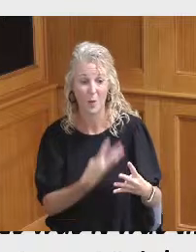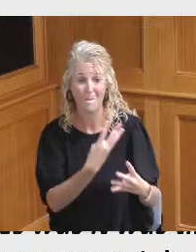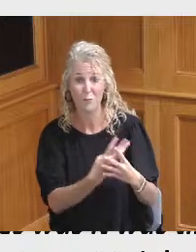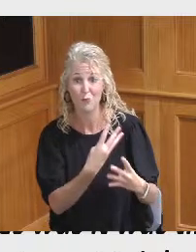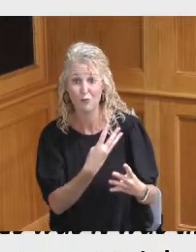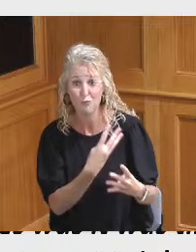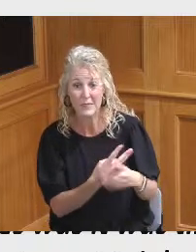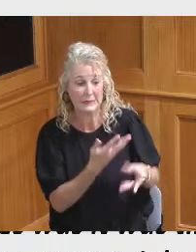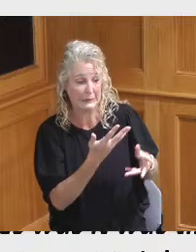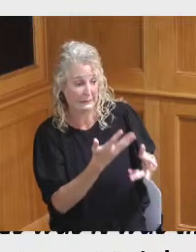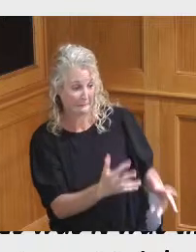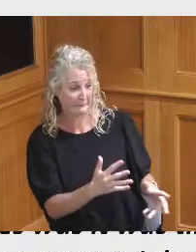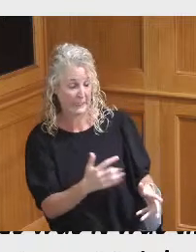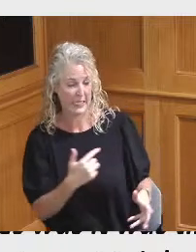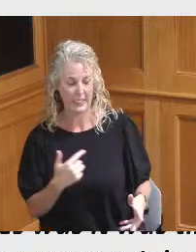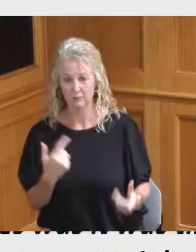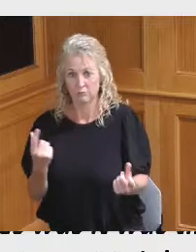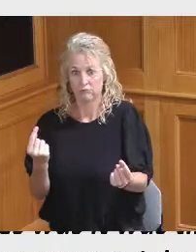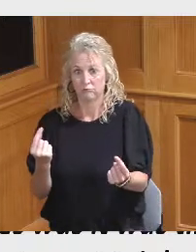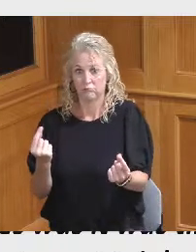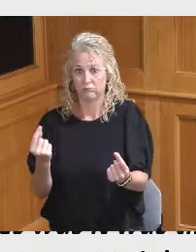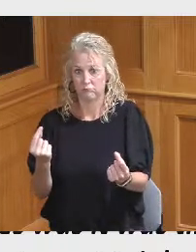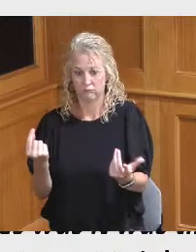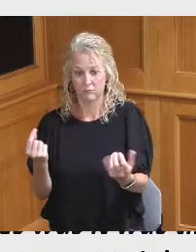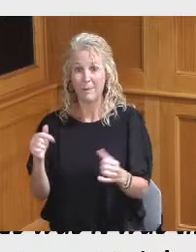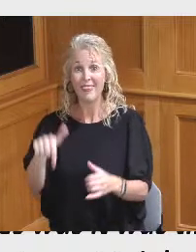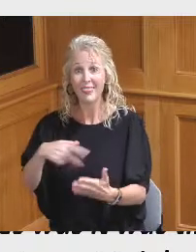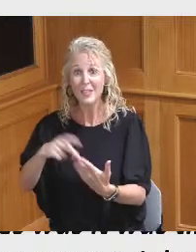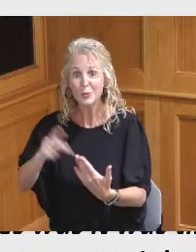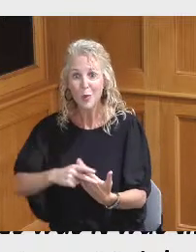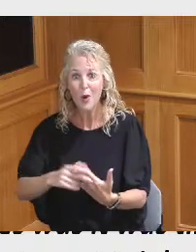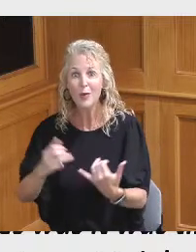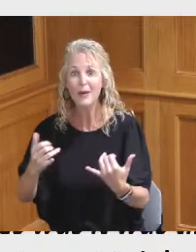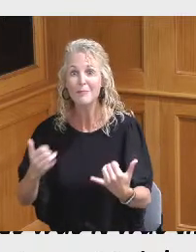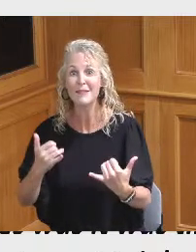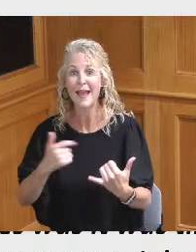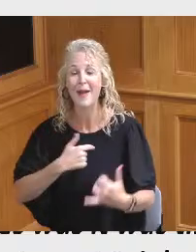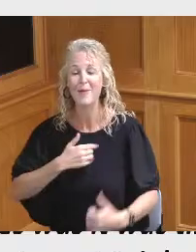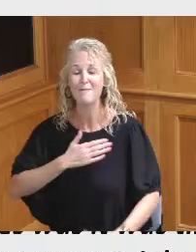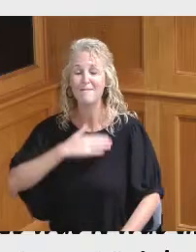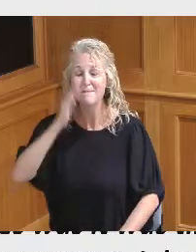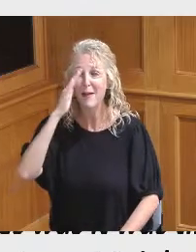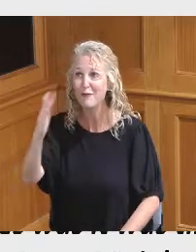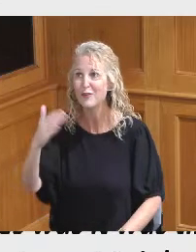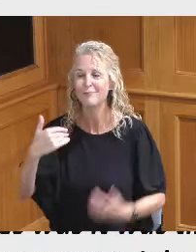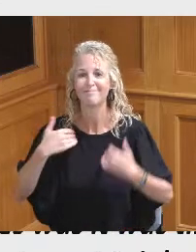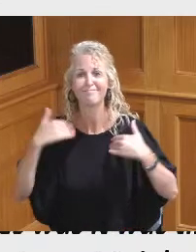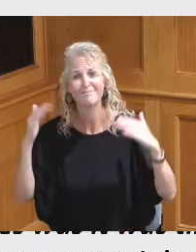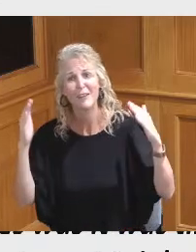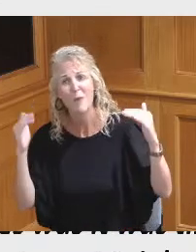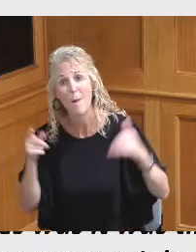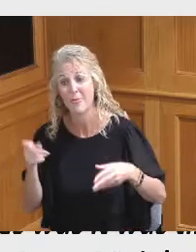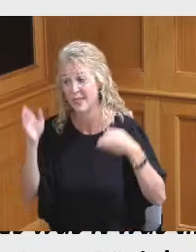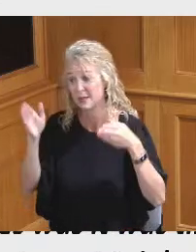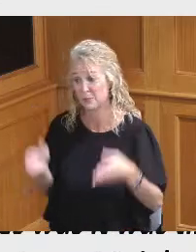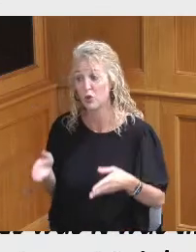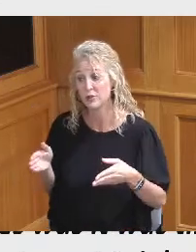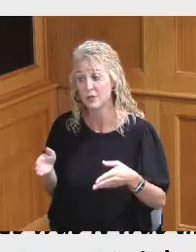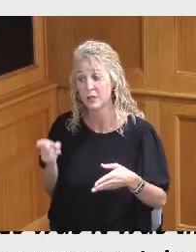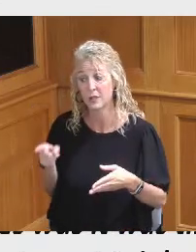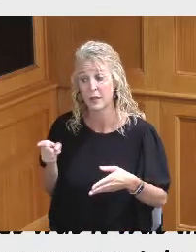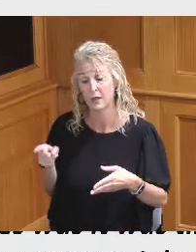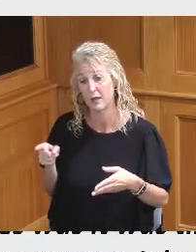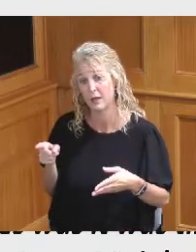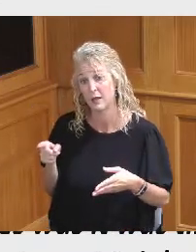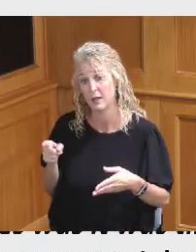the streets. I'm free now and have hope for my future and my family's future." This individual entered the program